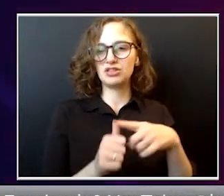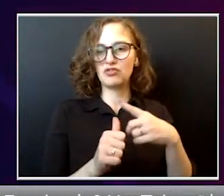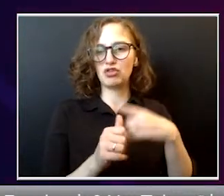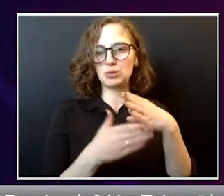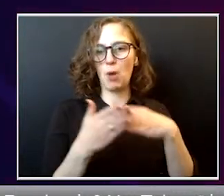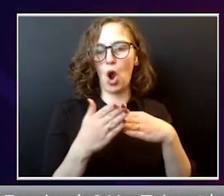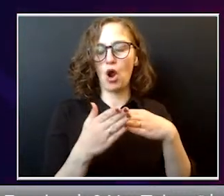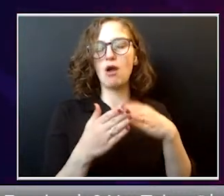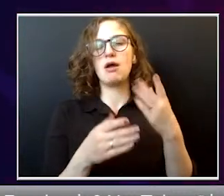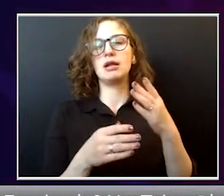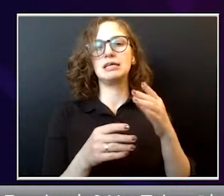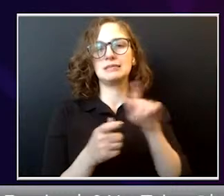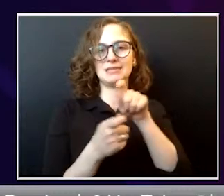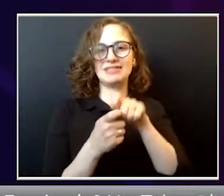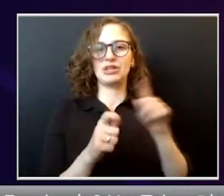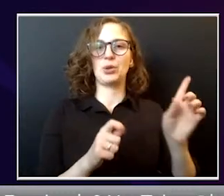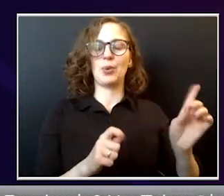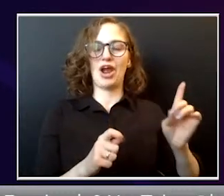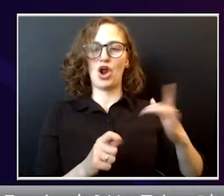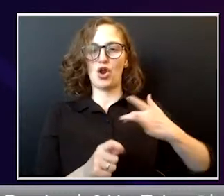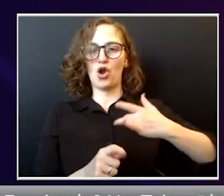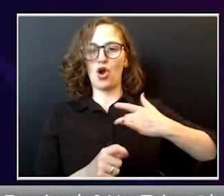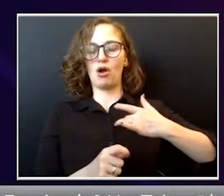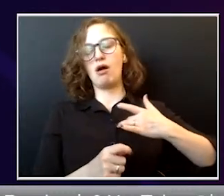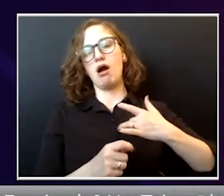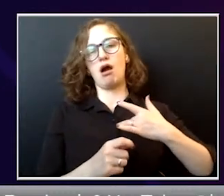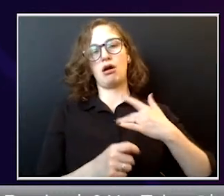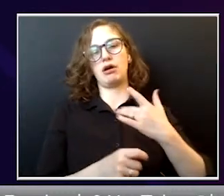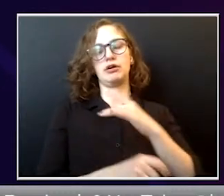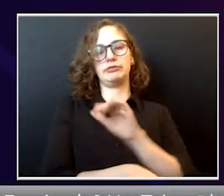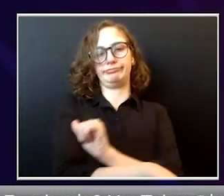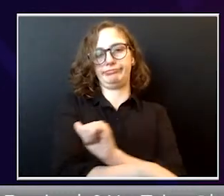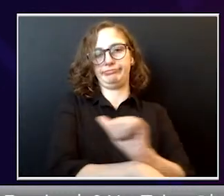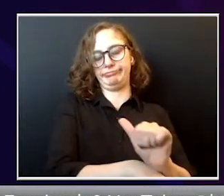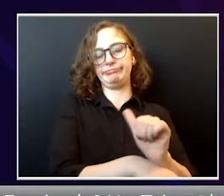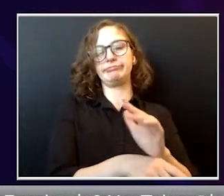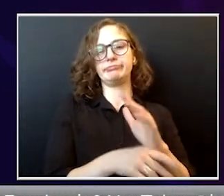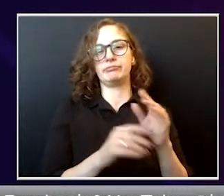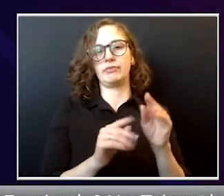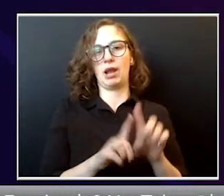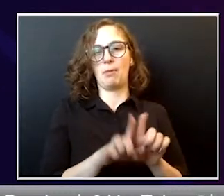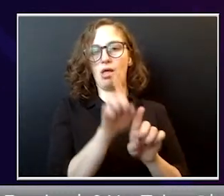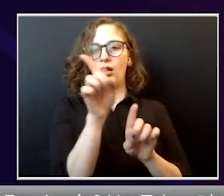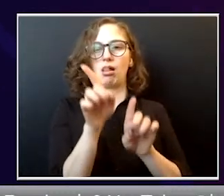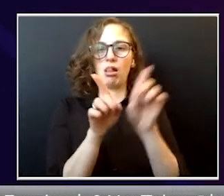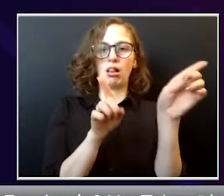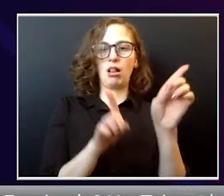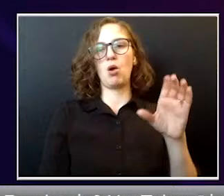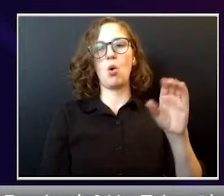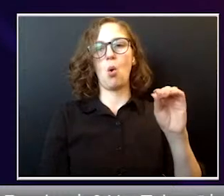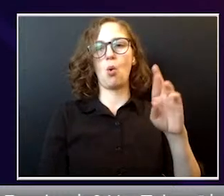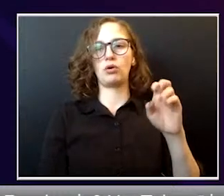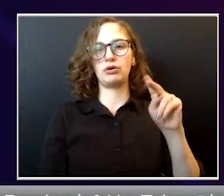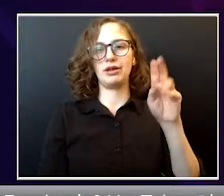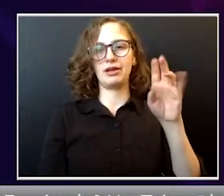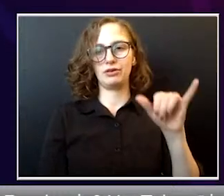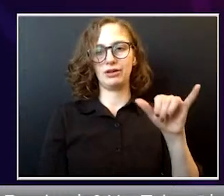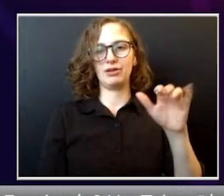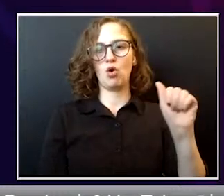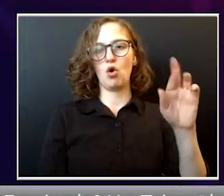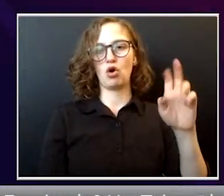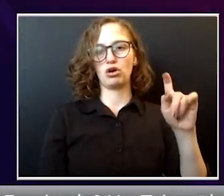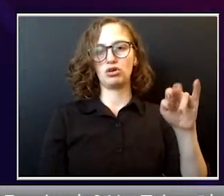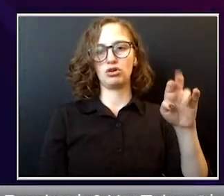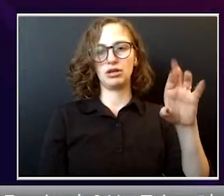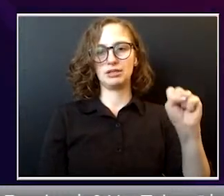or the arteries to the heart muscle come off. And you can see them at the top right and bottom left corners where they've been cut